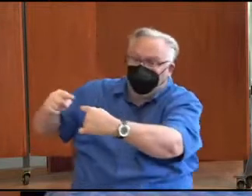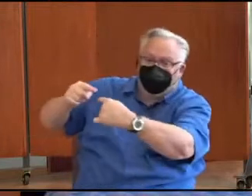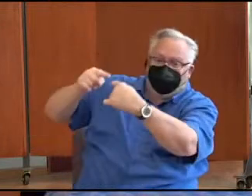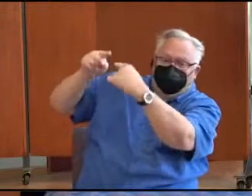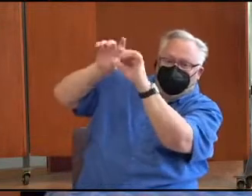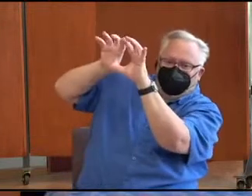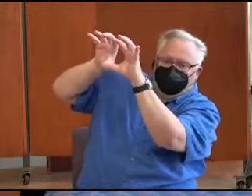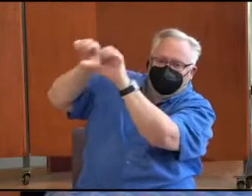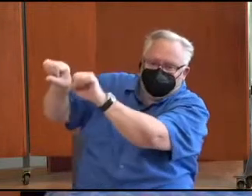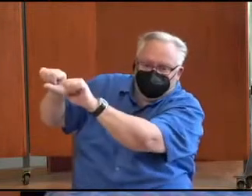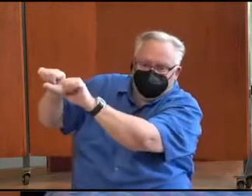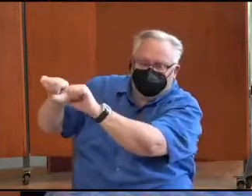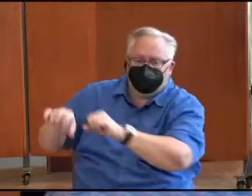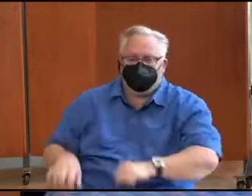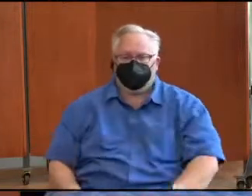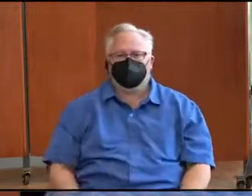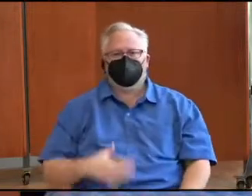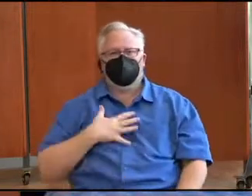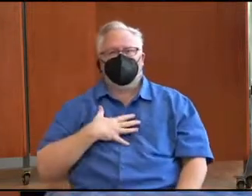bar.